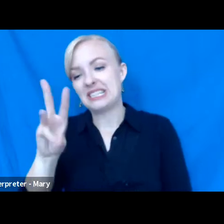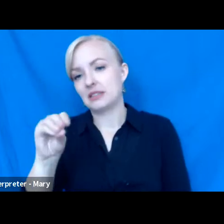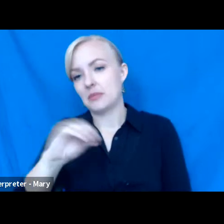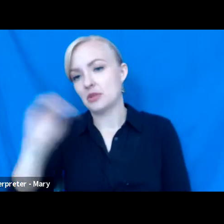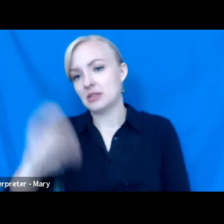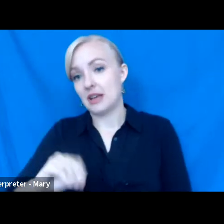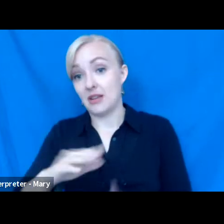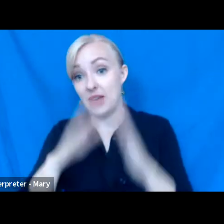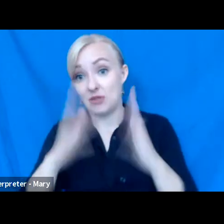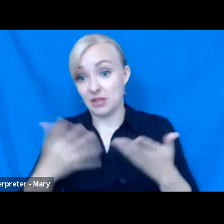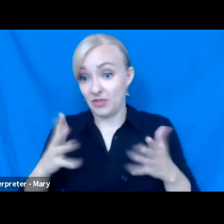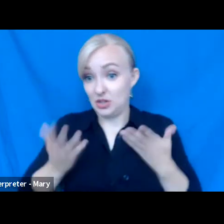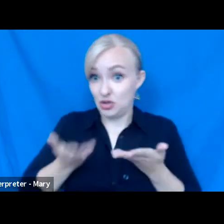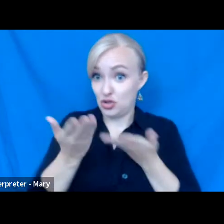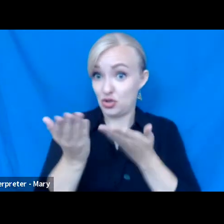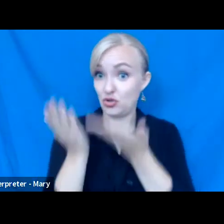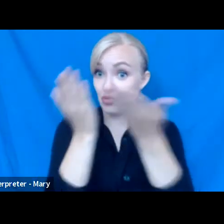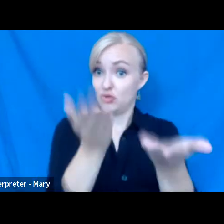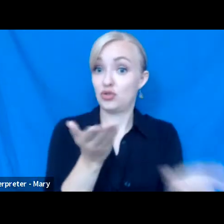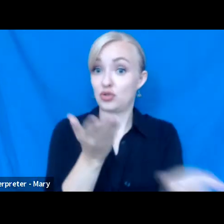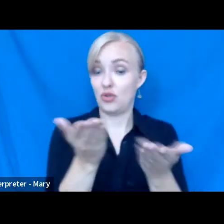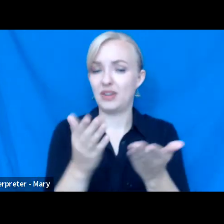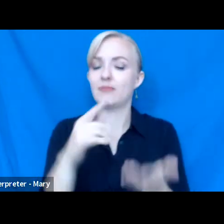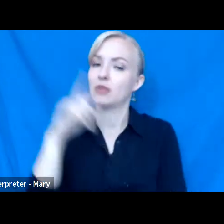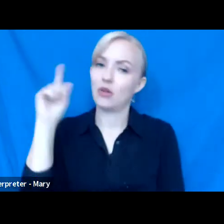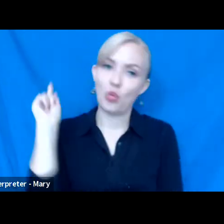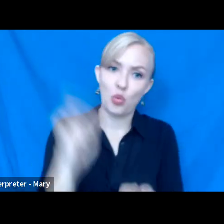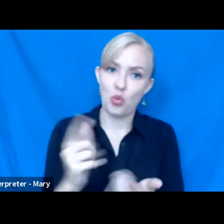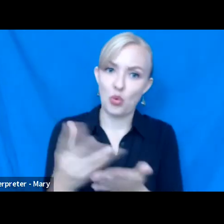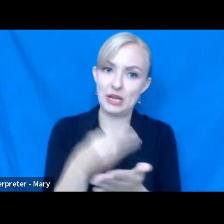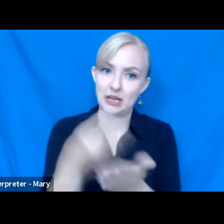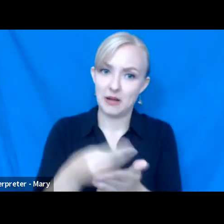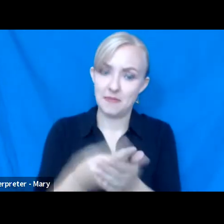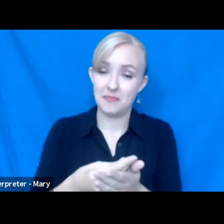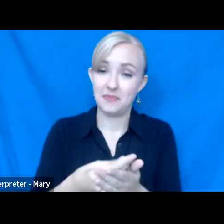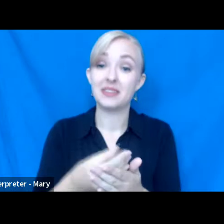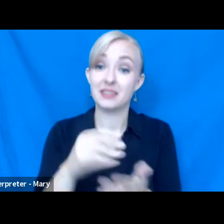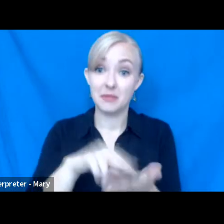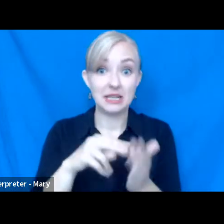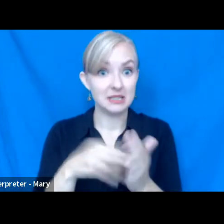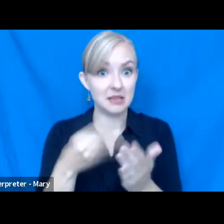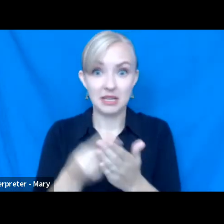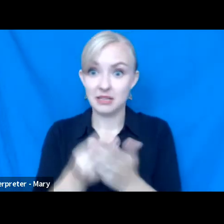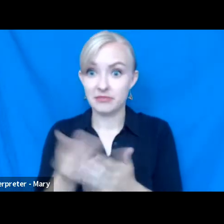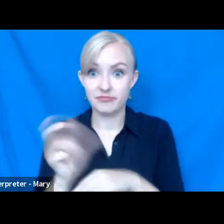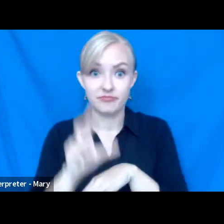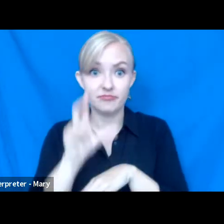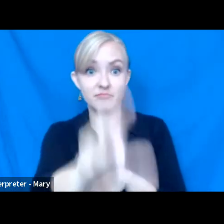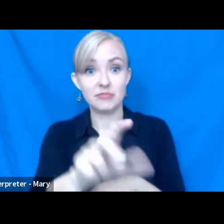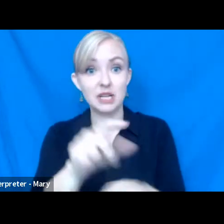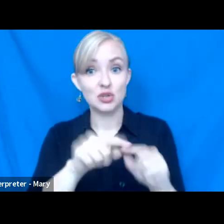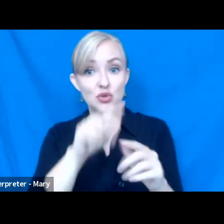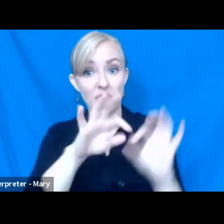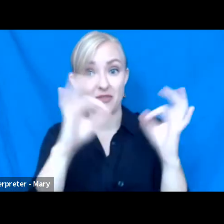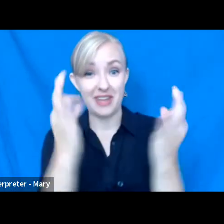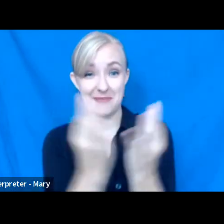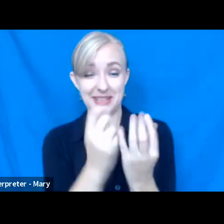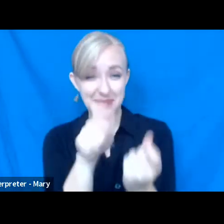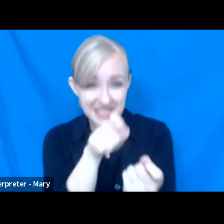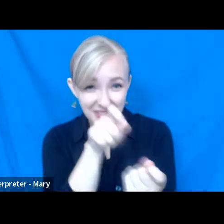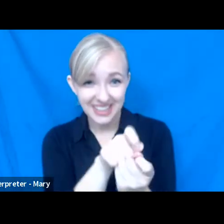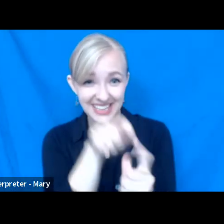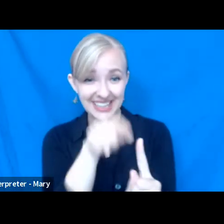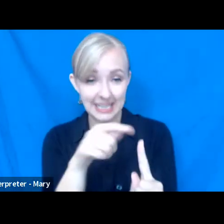served have extremely low incomes, meaning that these are the dollars that are reaching the families precisely at risk